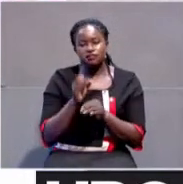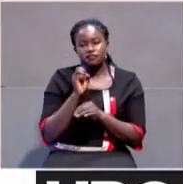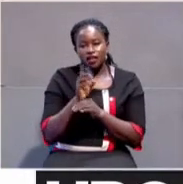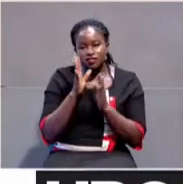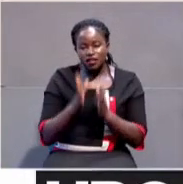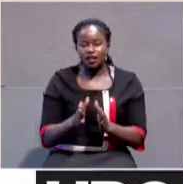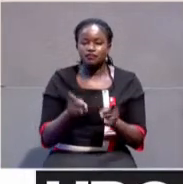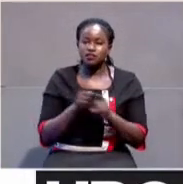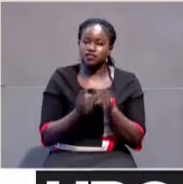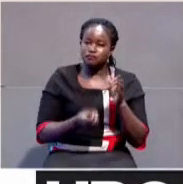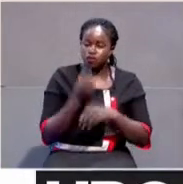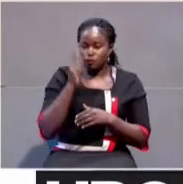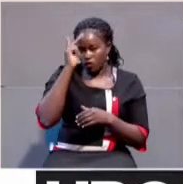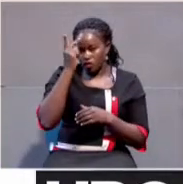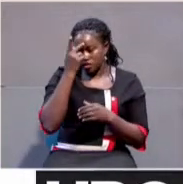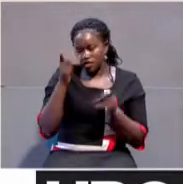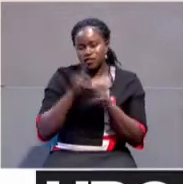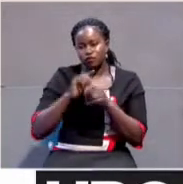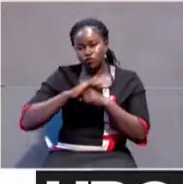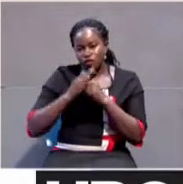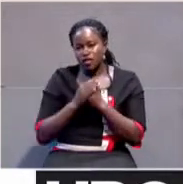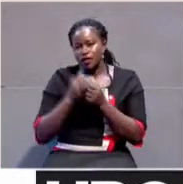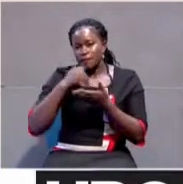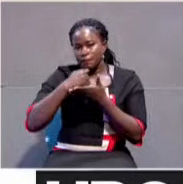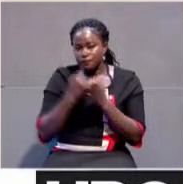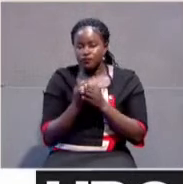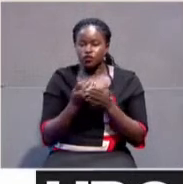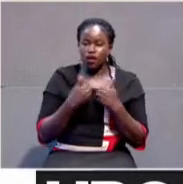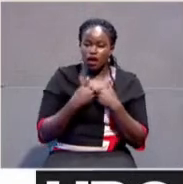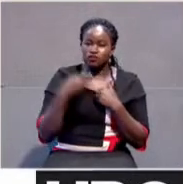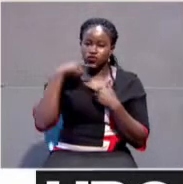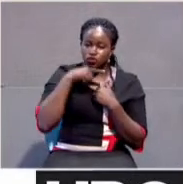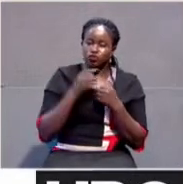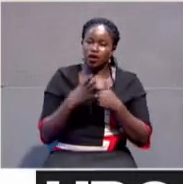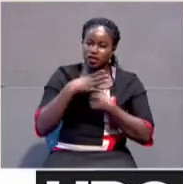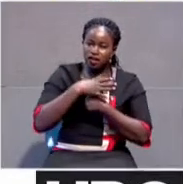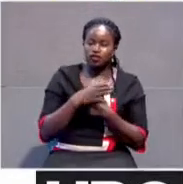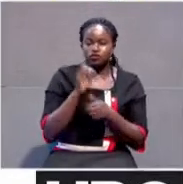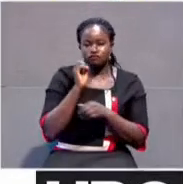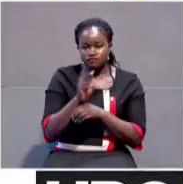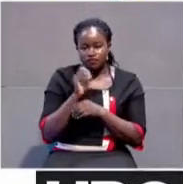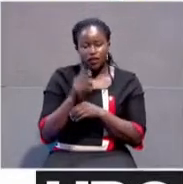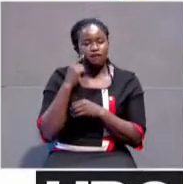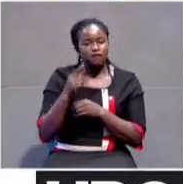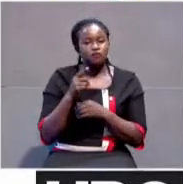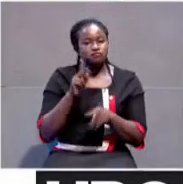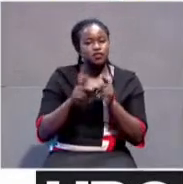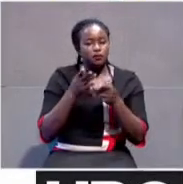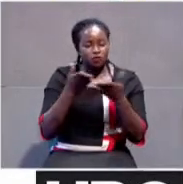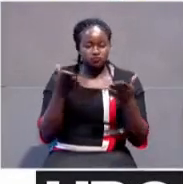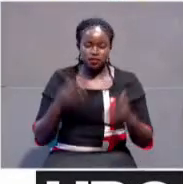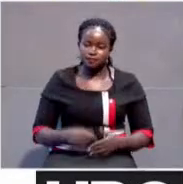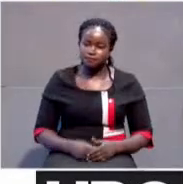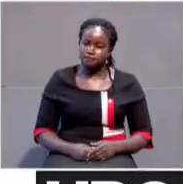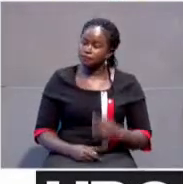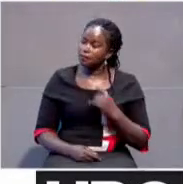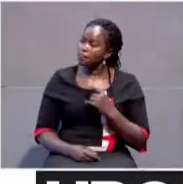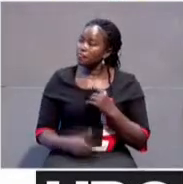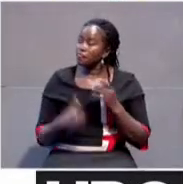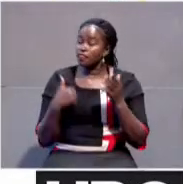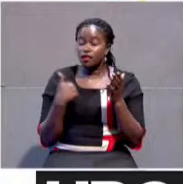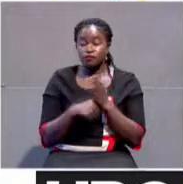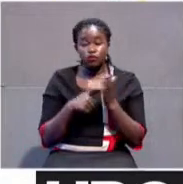institute policies and create departments to conduct social and cultural counseling for victims. It is a very big problem that has